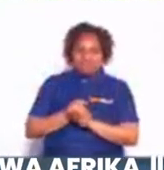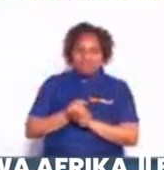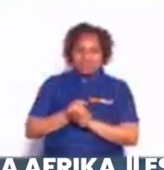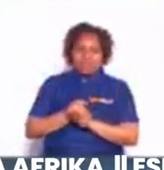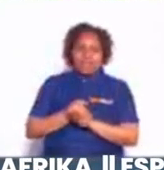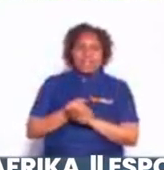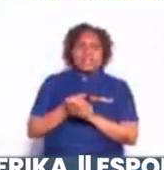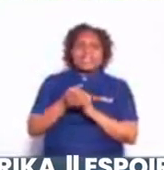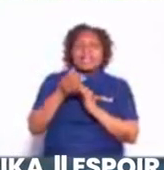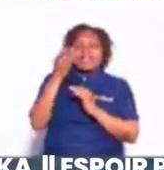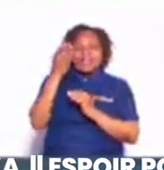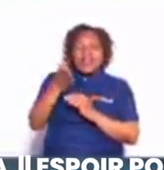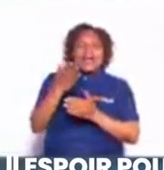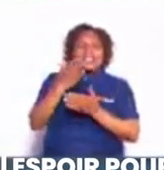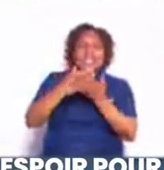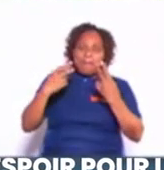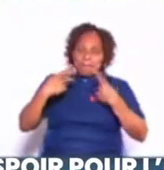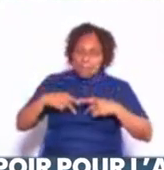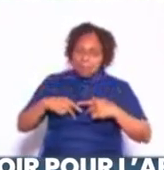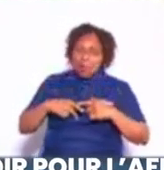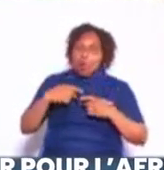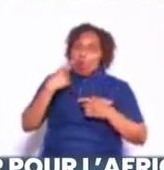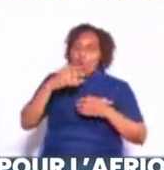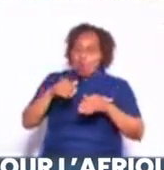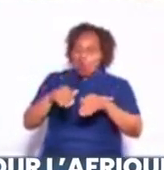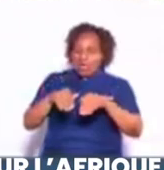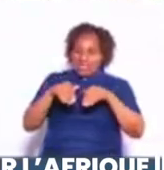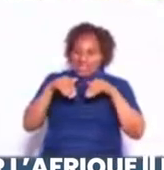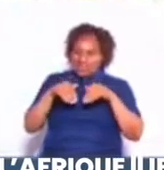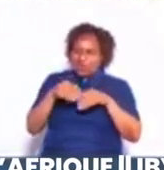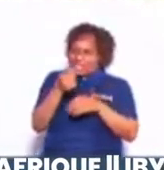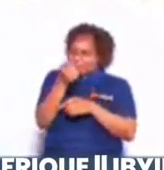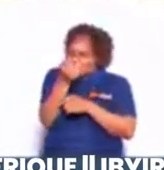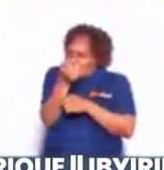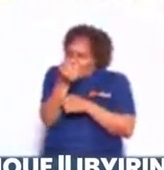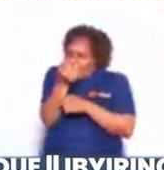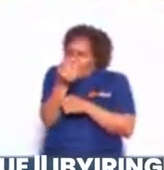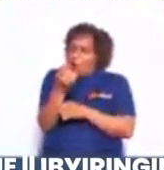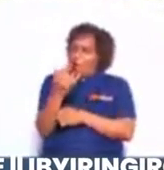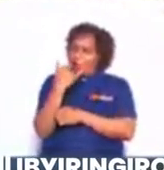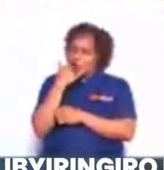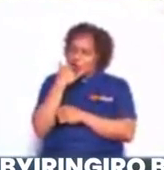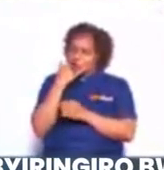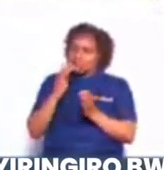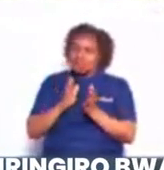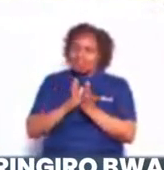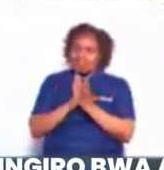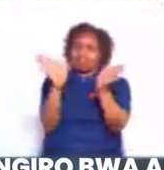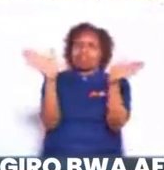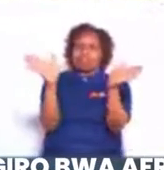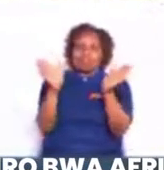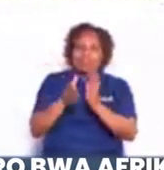There are some people who are just waiting for your single mistake to publish it.